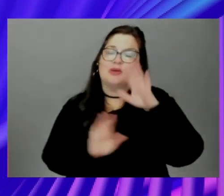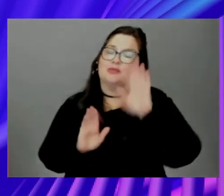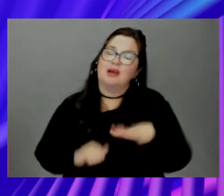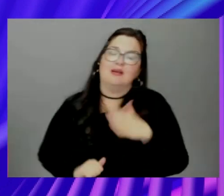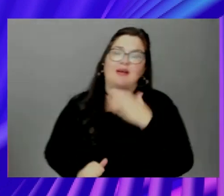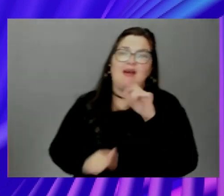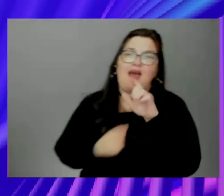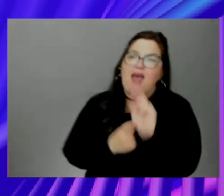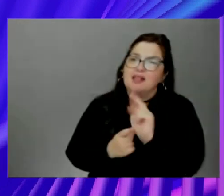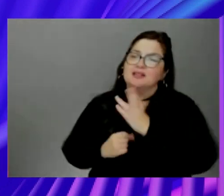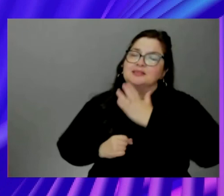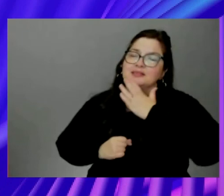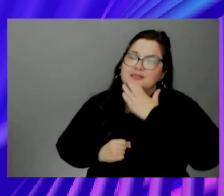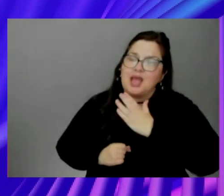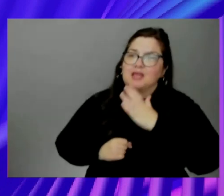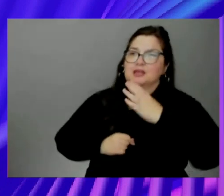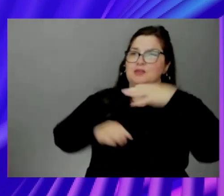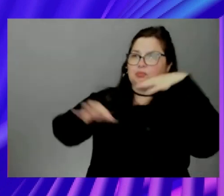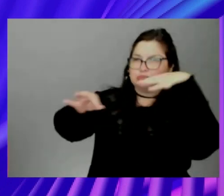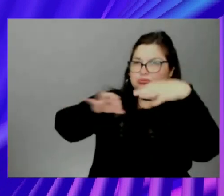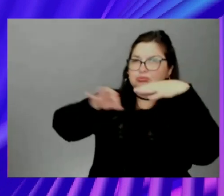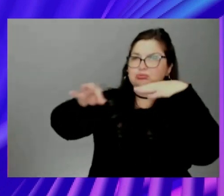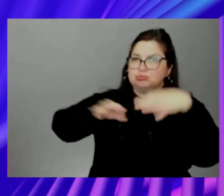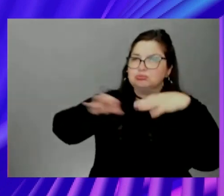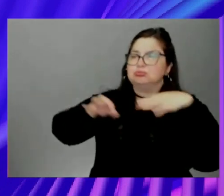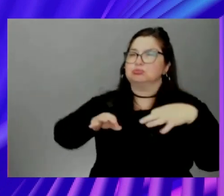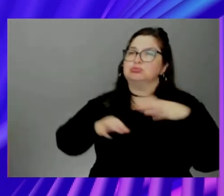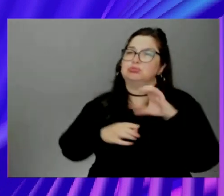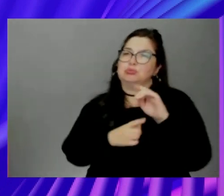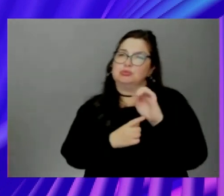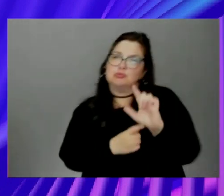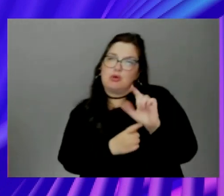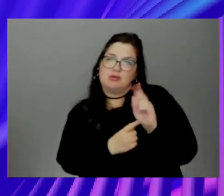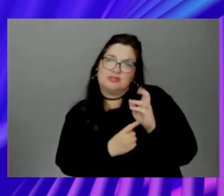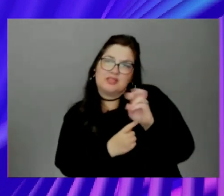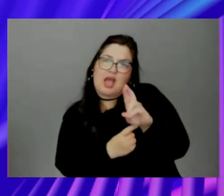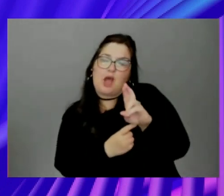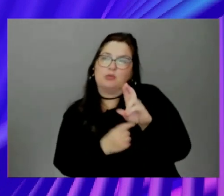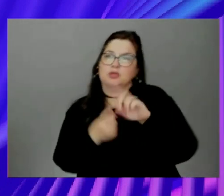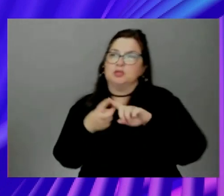through Controltower and governance and controls from